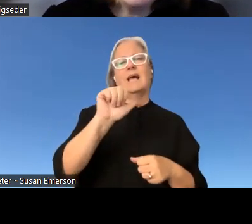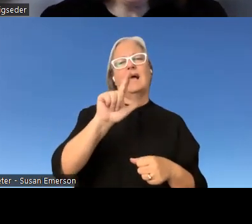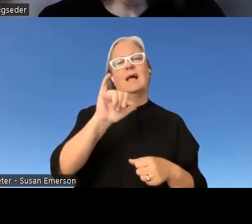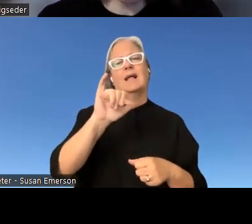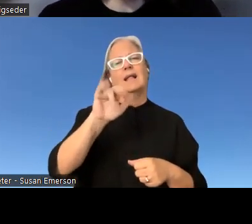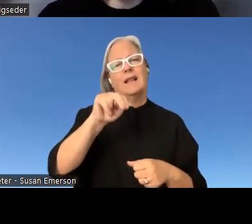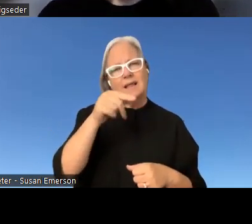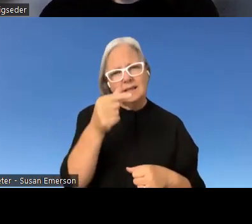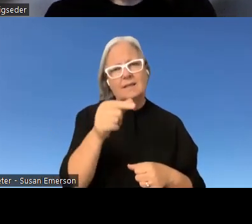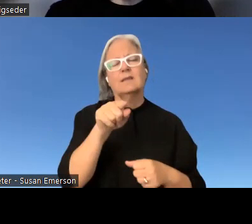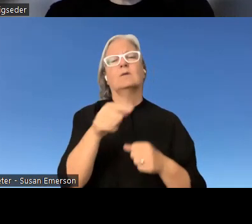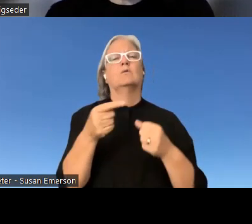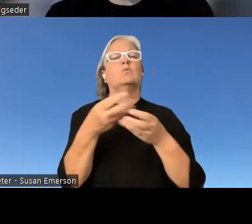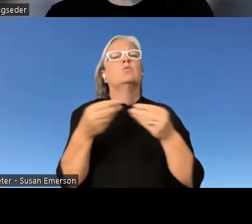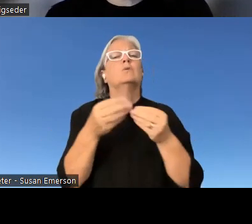Here specifically,